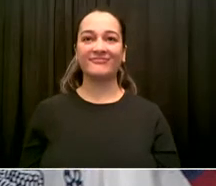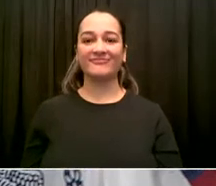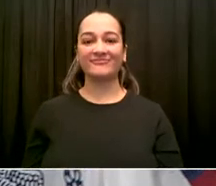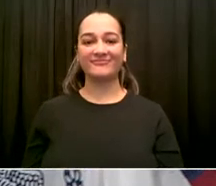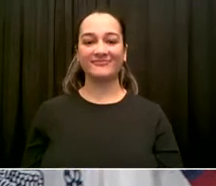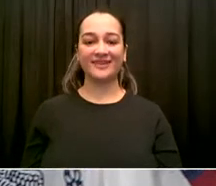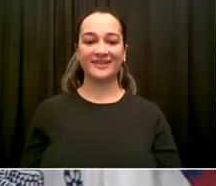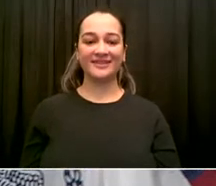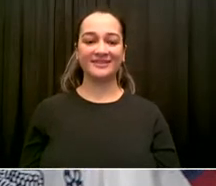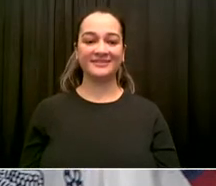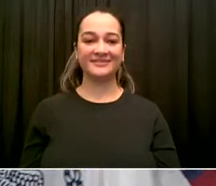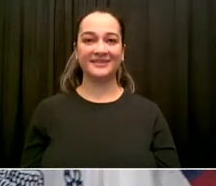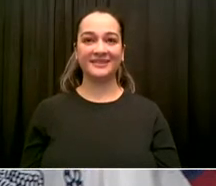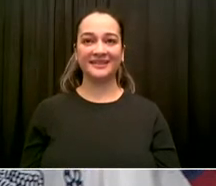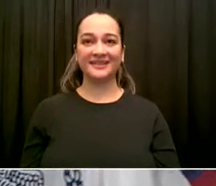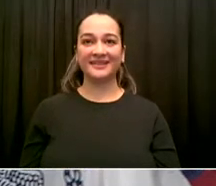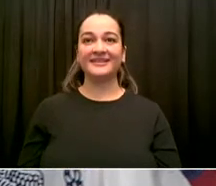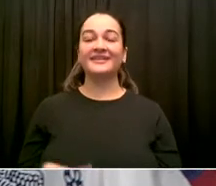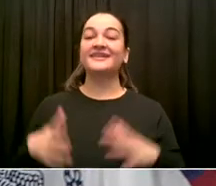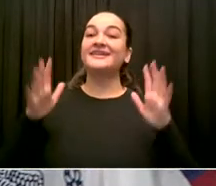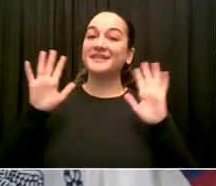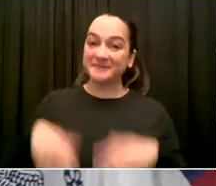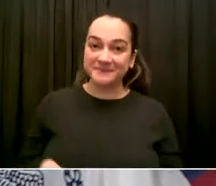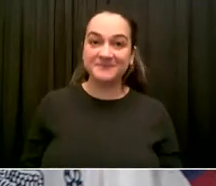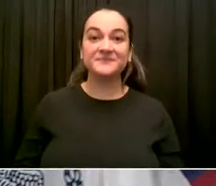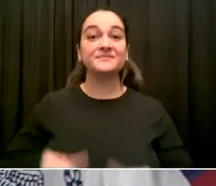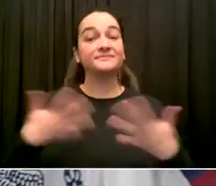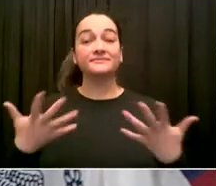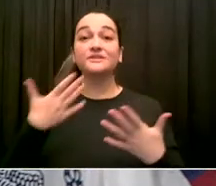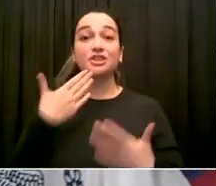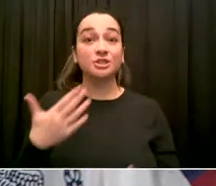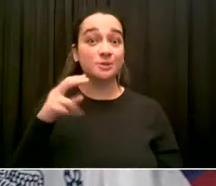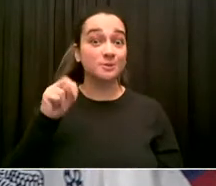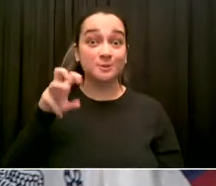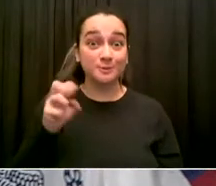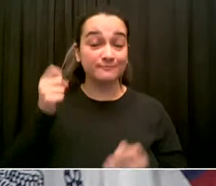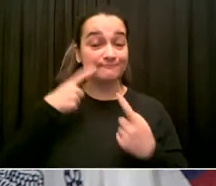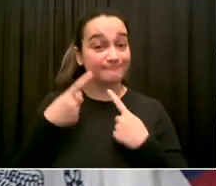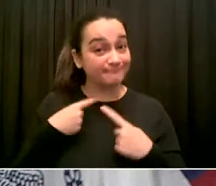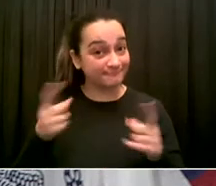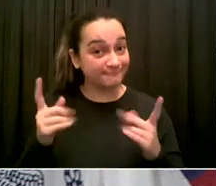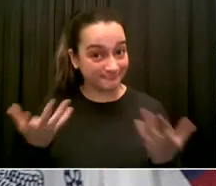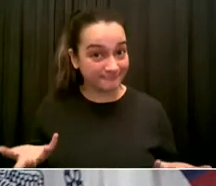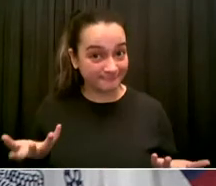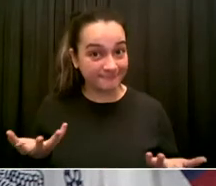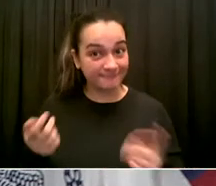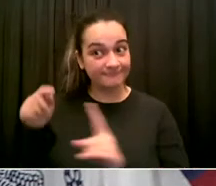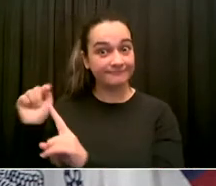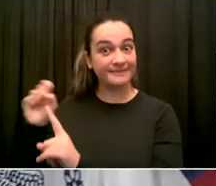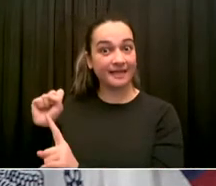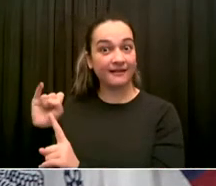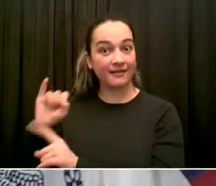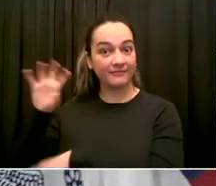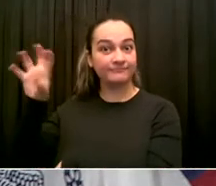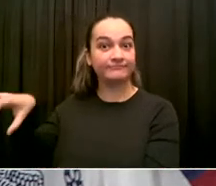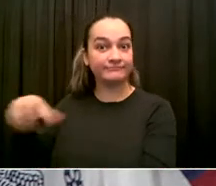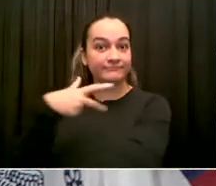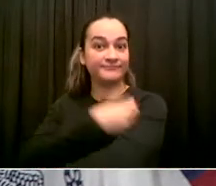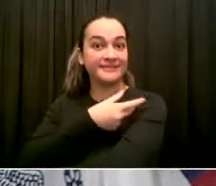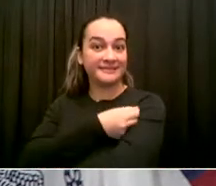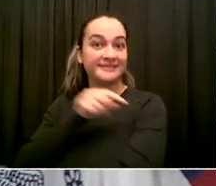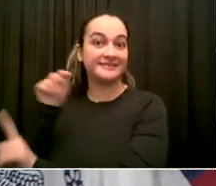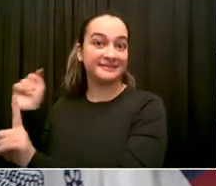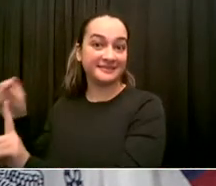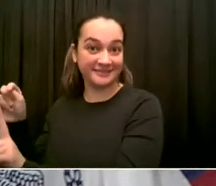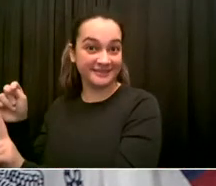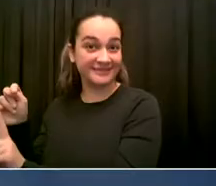good news, as we said, but it's not the only good news. We have some great news in terms of continued progress on vaccinations.